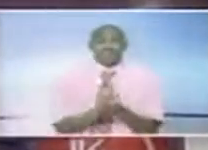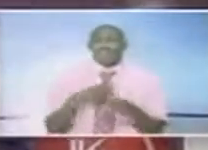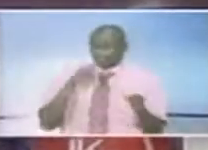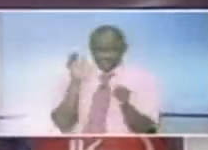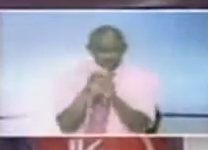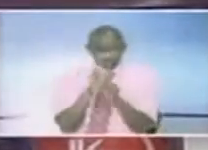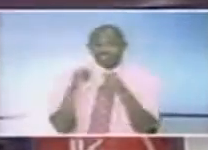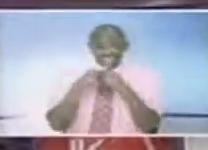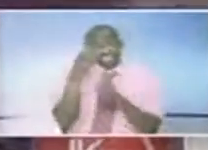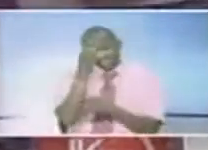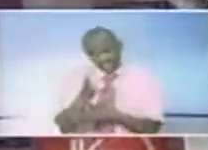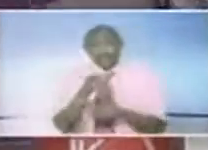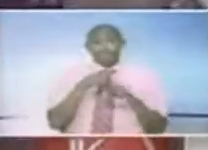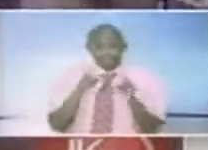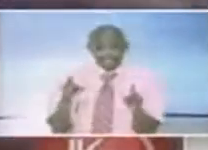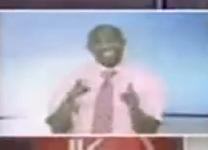lot of challenges in it, but